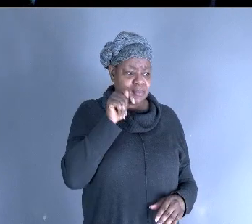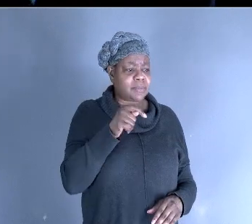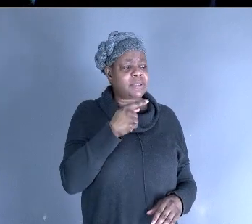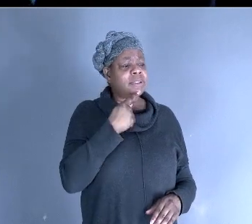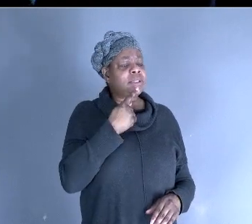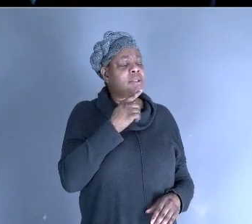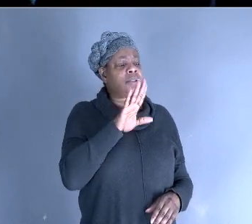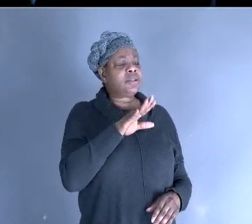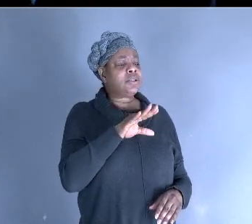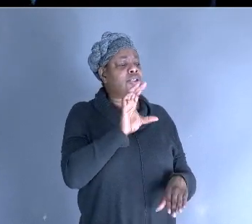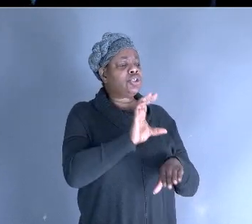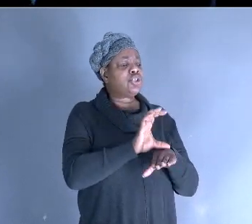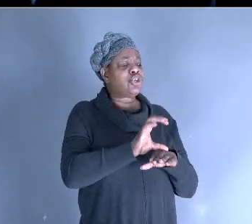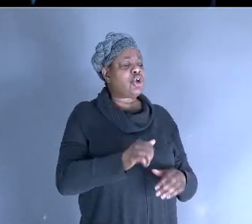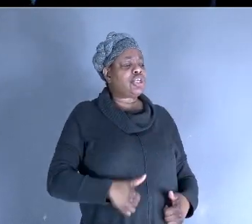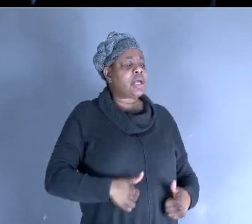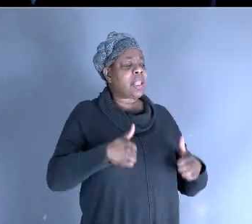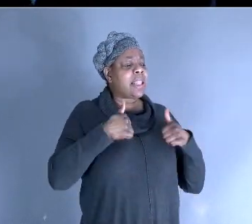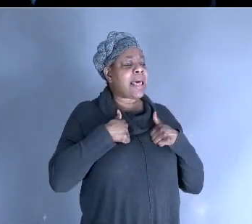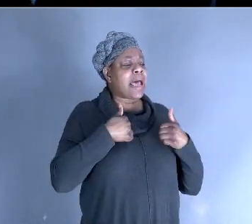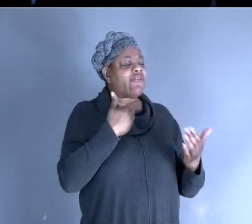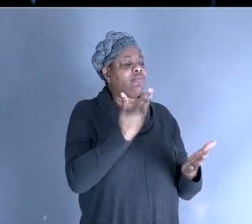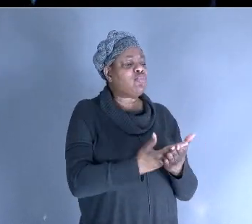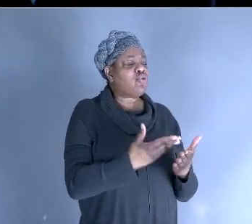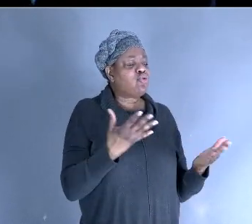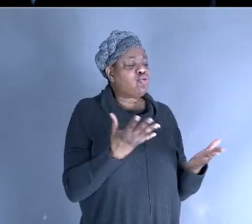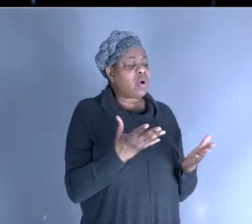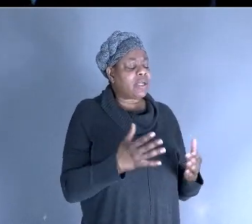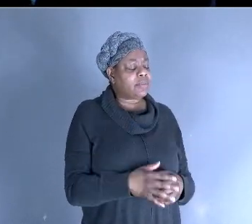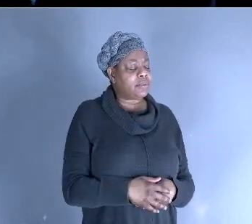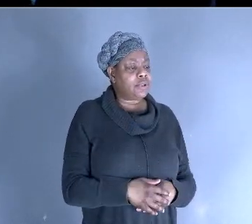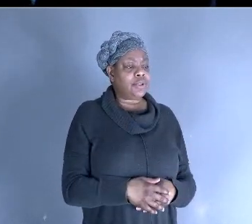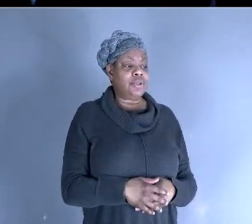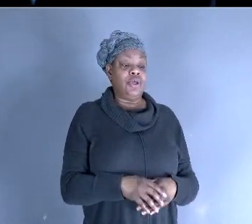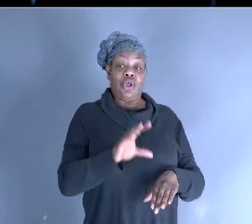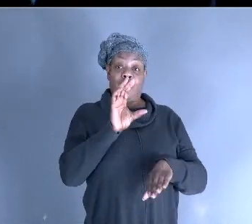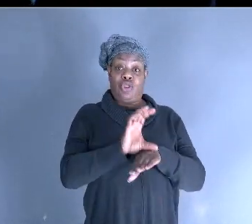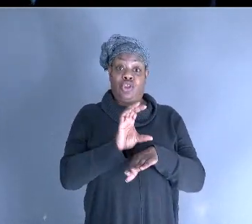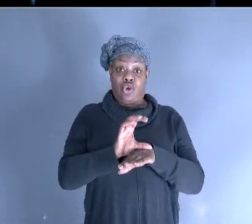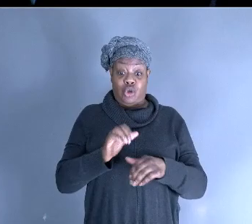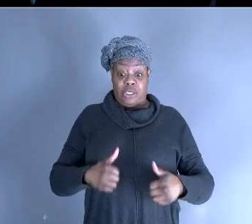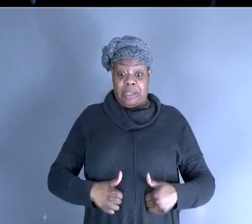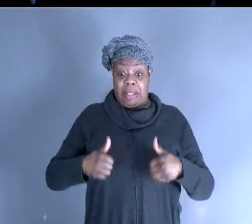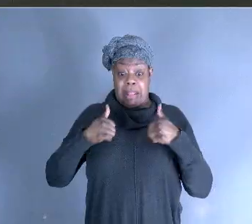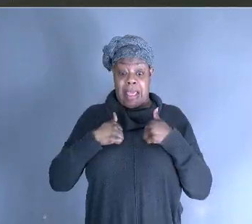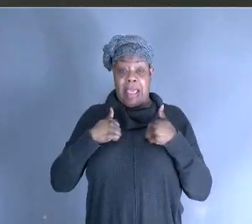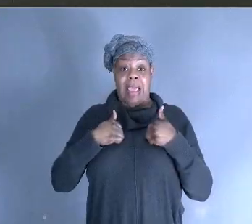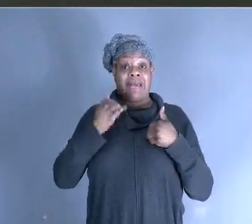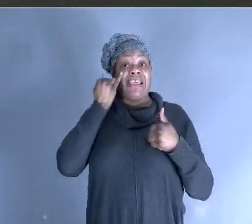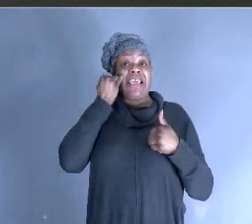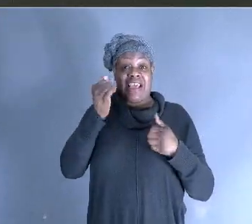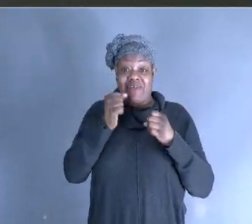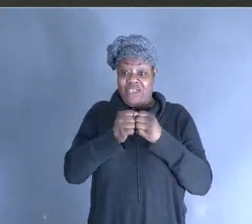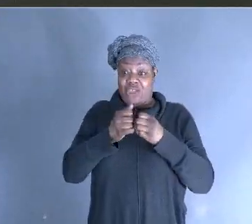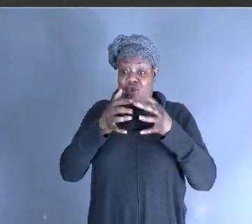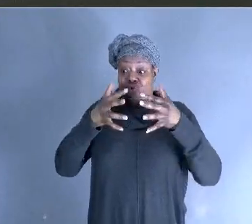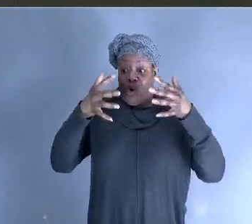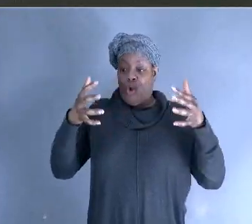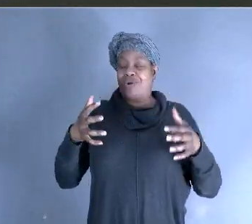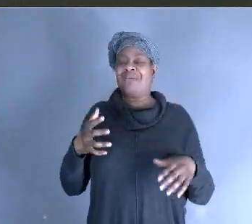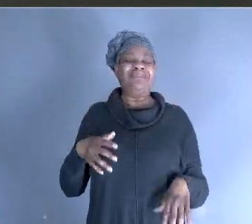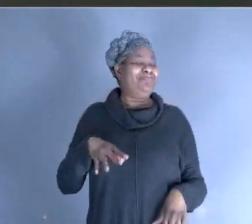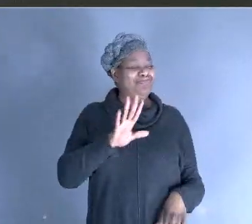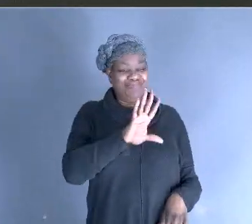and our bishop said the proof that the church is alive is that the church grows and the Lord said no that's the proof that the people are